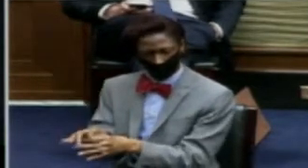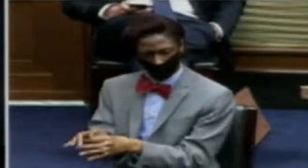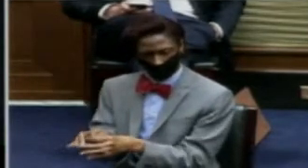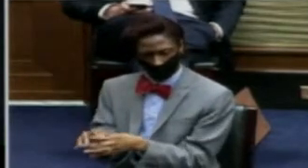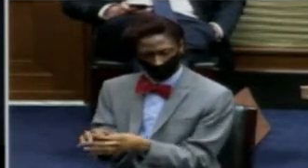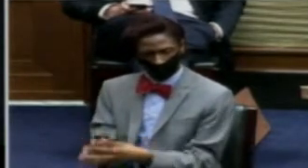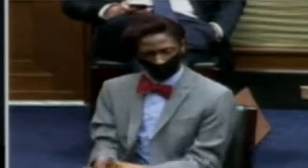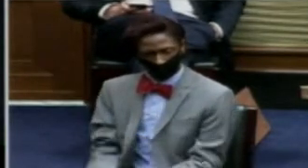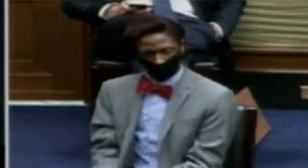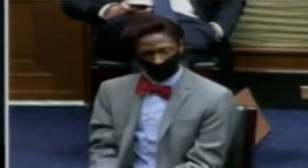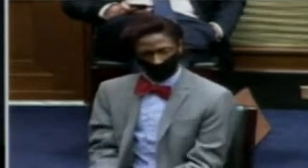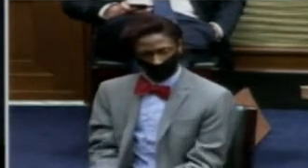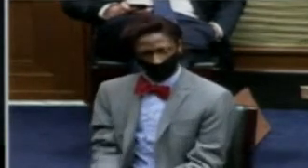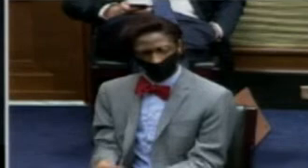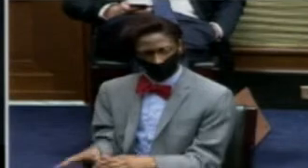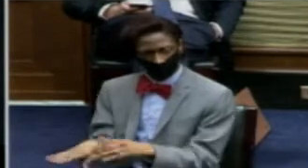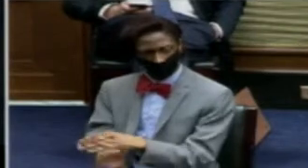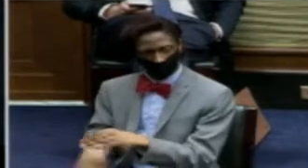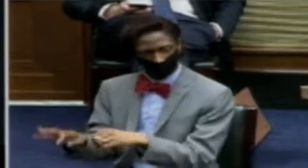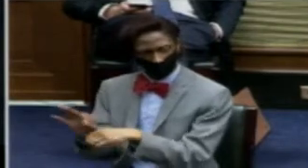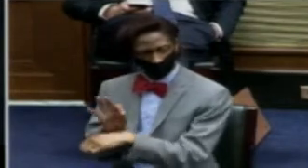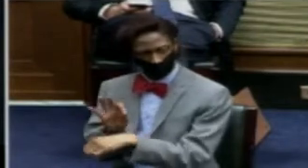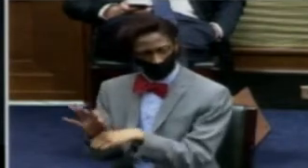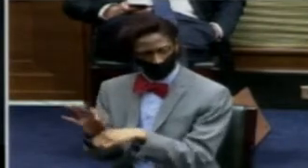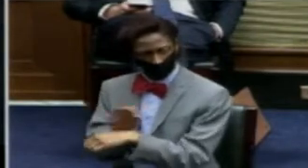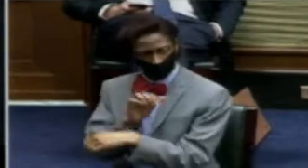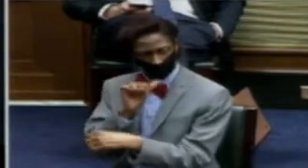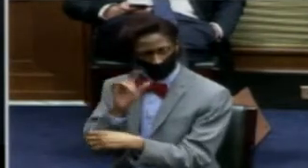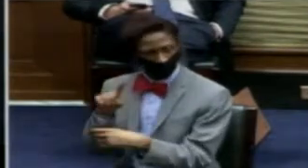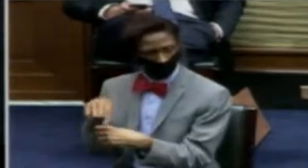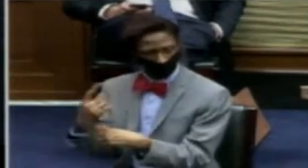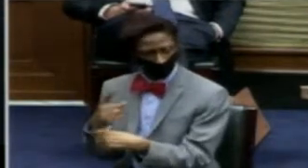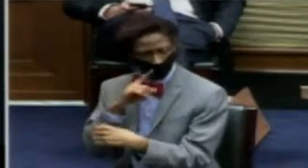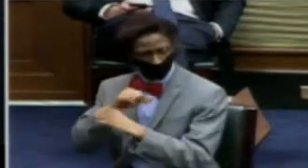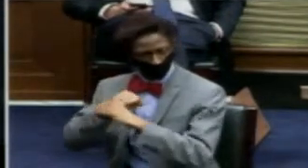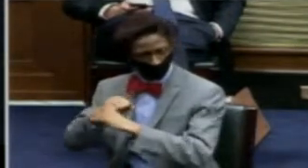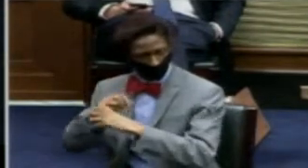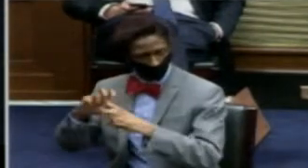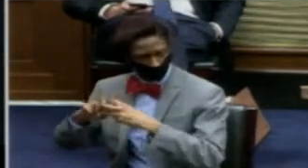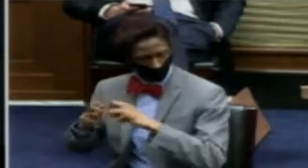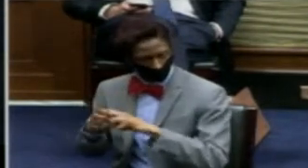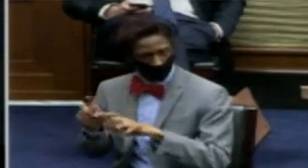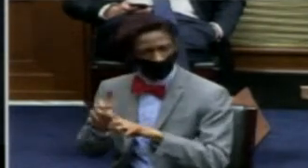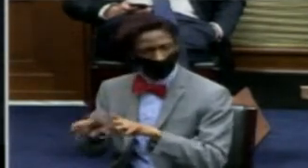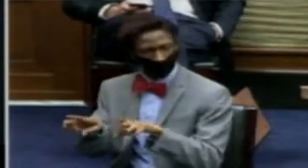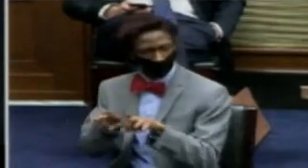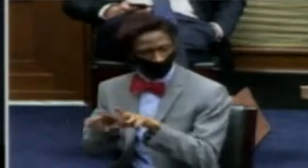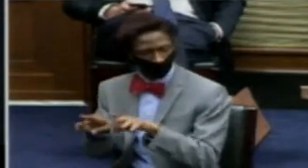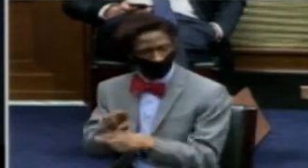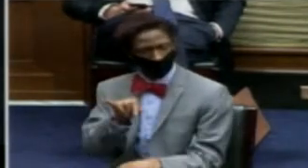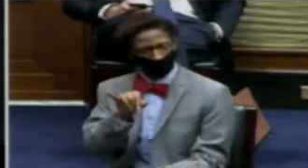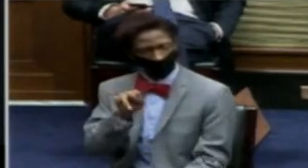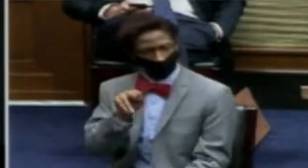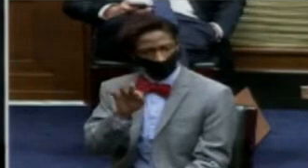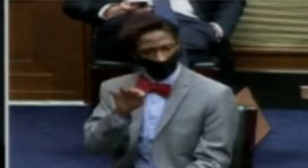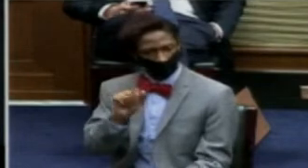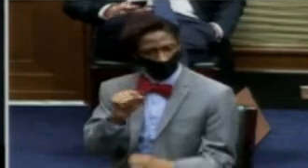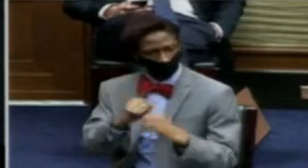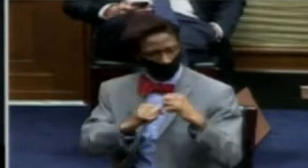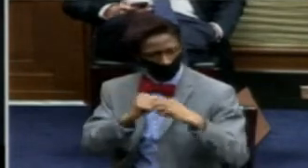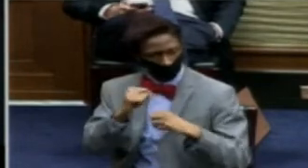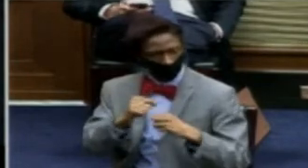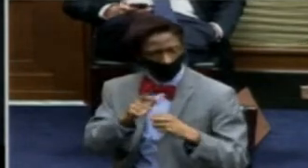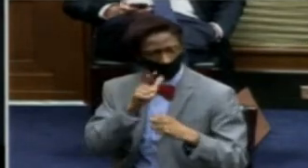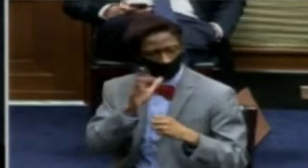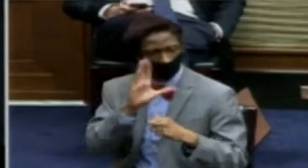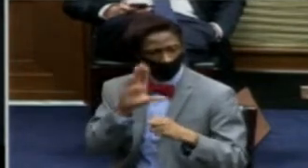matters of basic functioning related not just to security matters, but also infrastructure. Who would be providing electrical power to the new